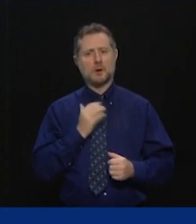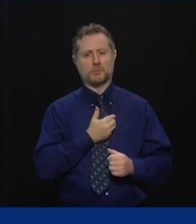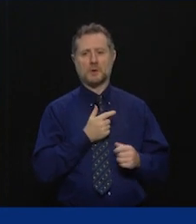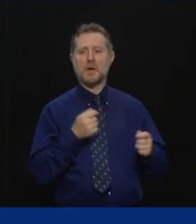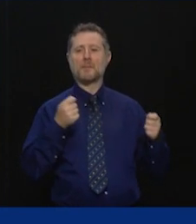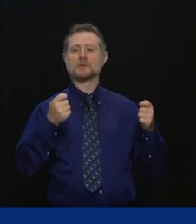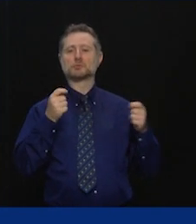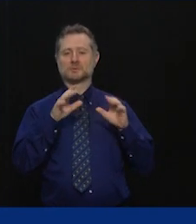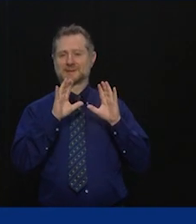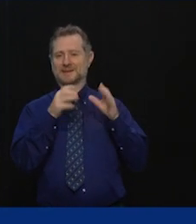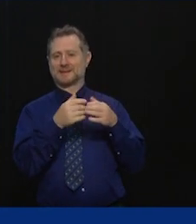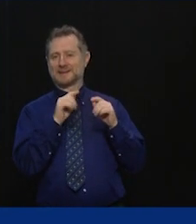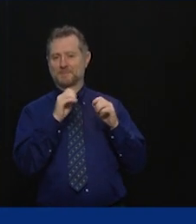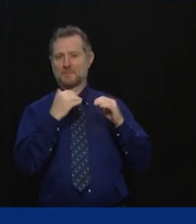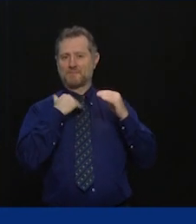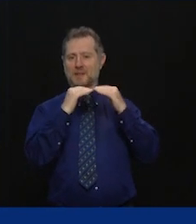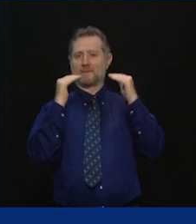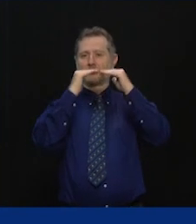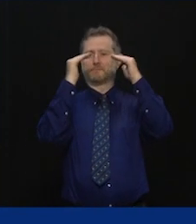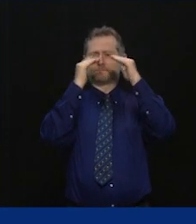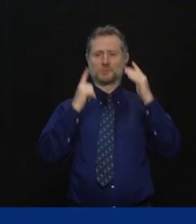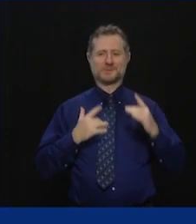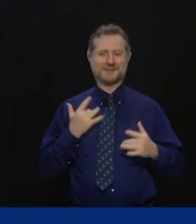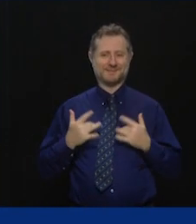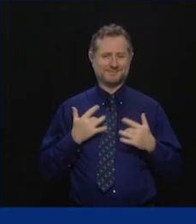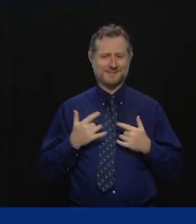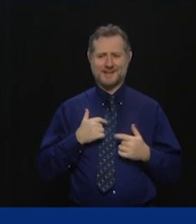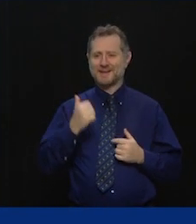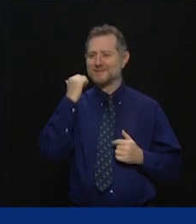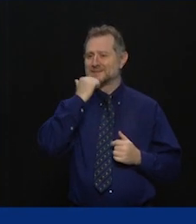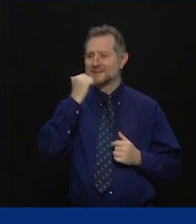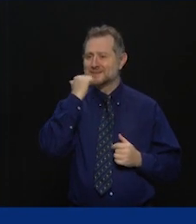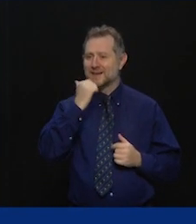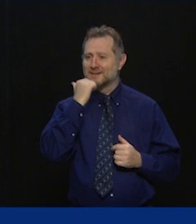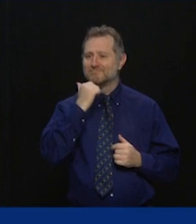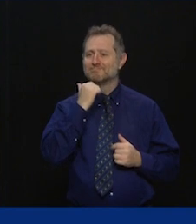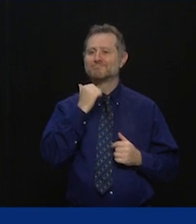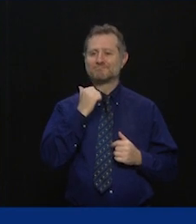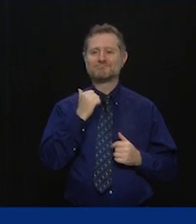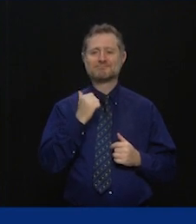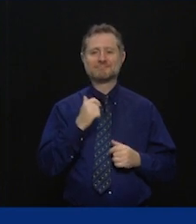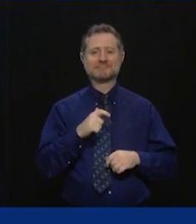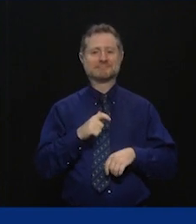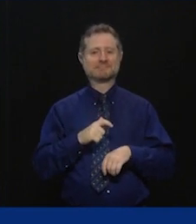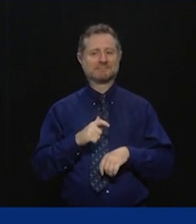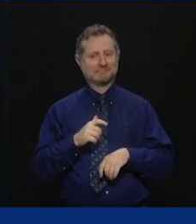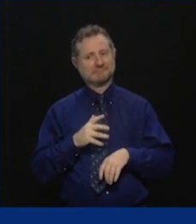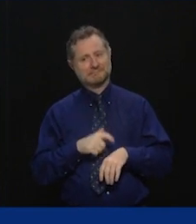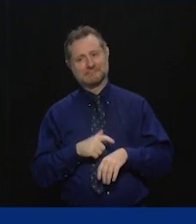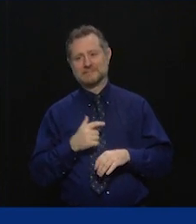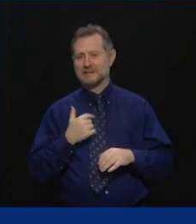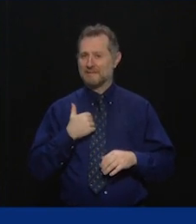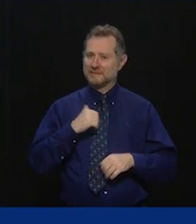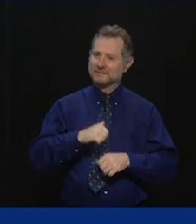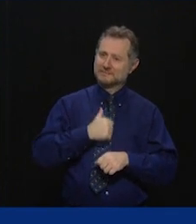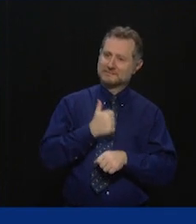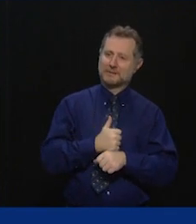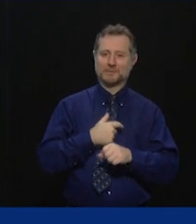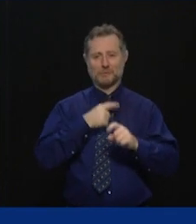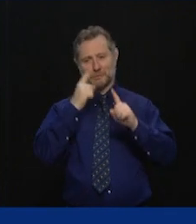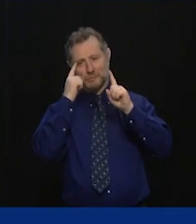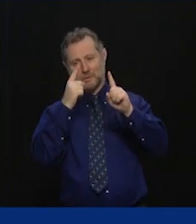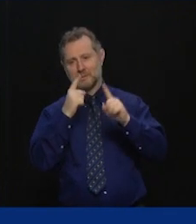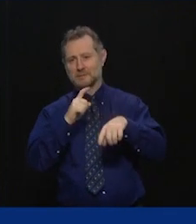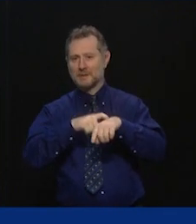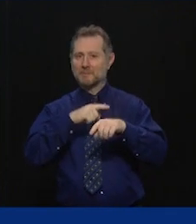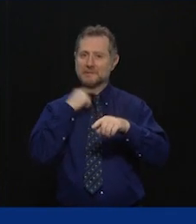levels, which I find very exciting. And literally by the day, as we tick down the clock that we imposed on ourselves, will be more announcements about who those individuals